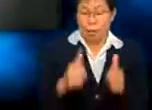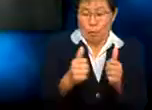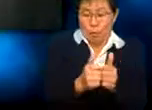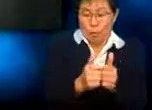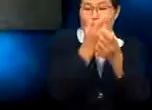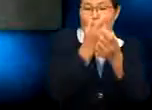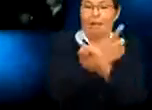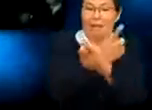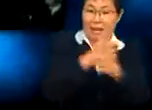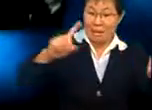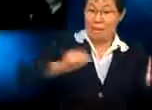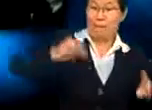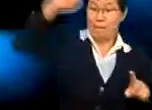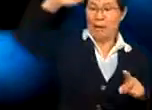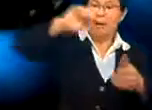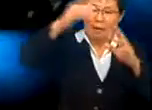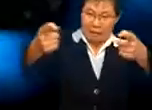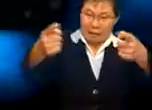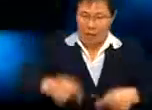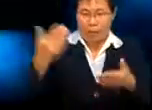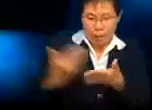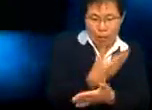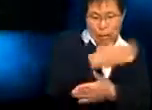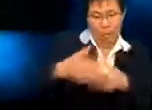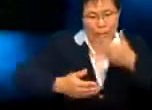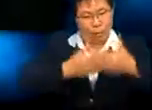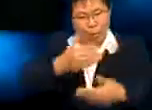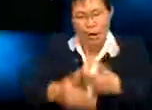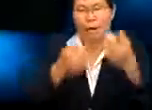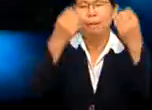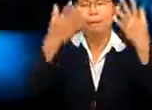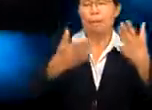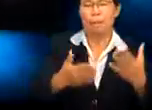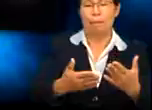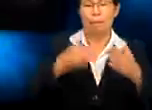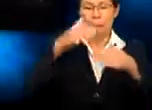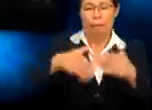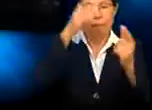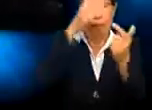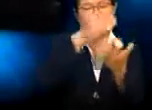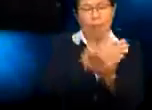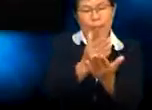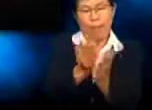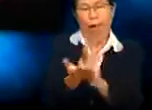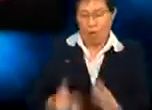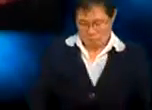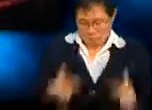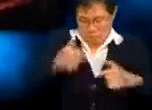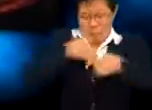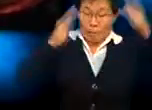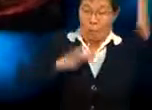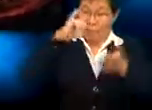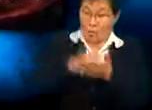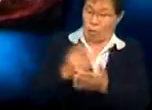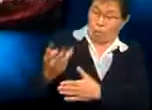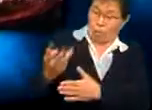With independence came modernization and progress in many facets of life in Malaya. That